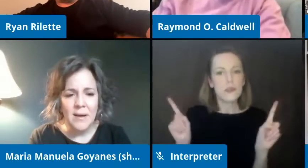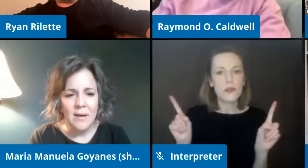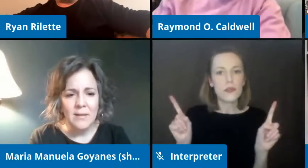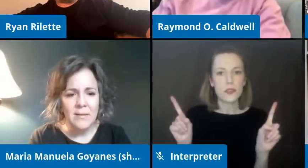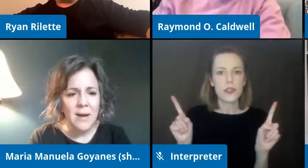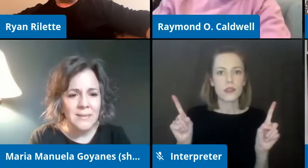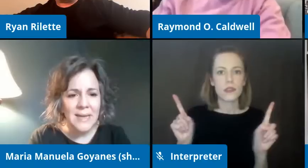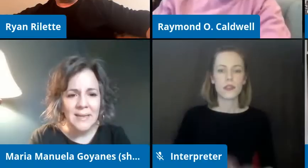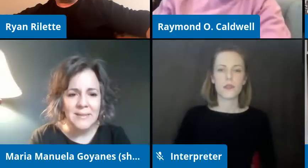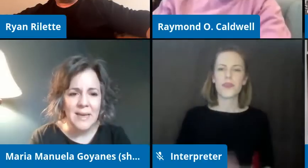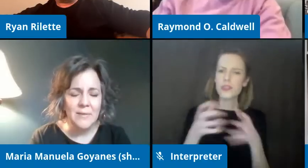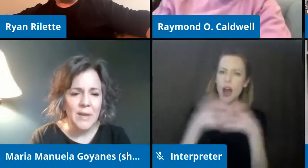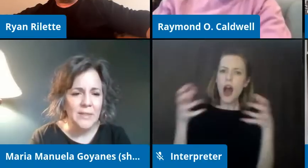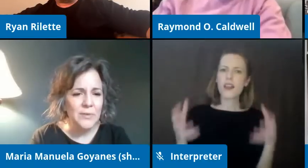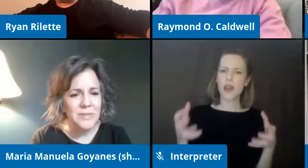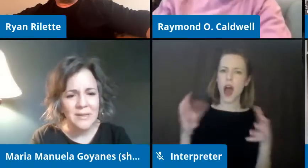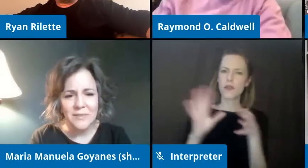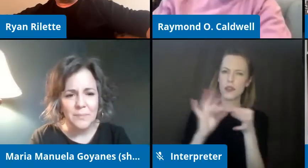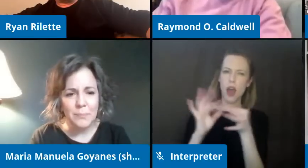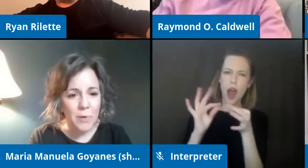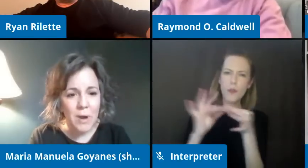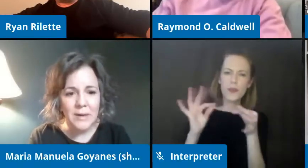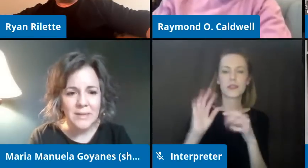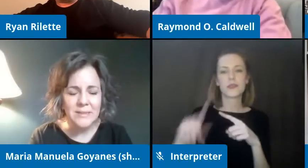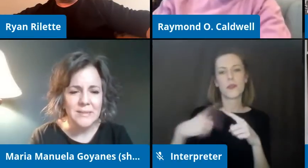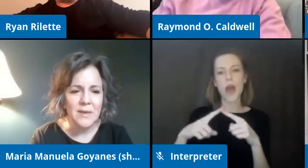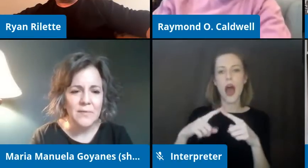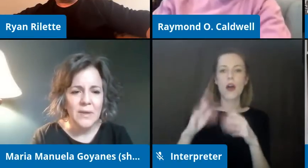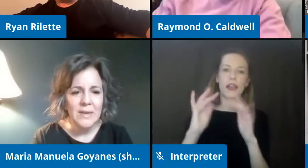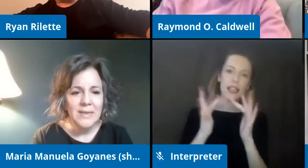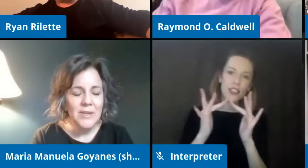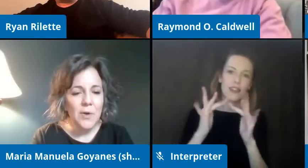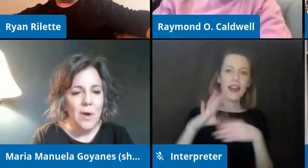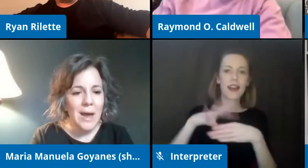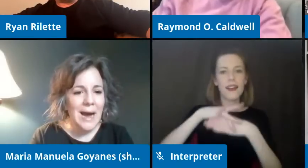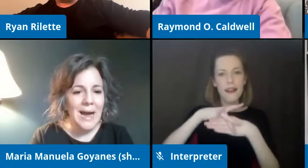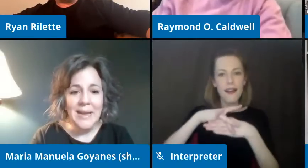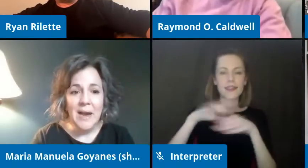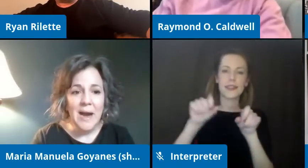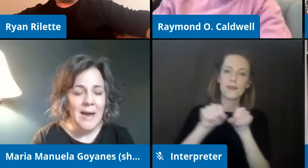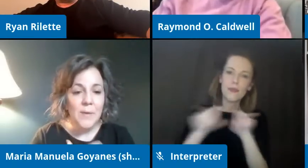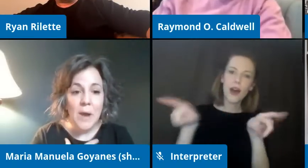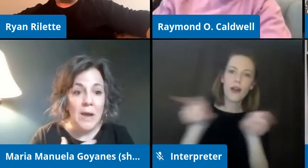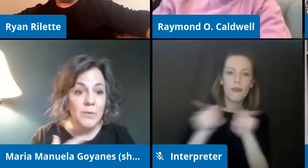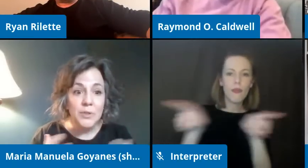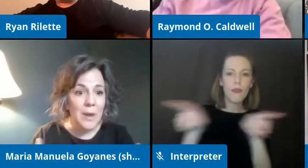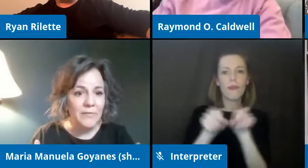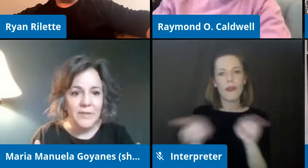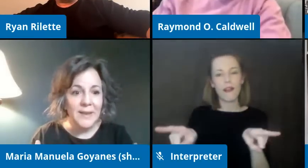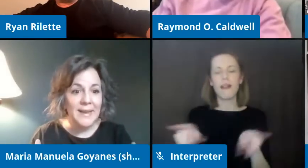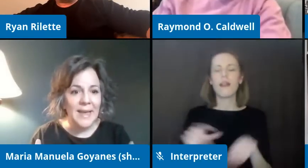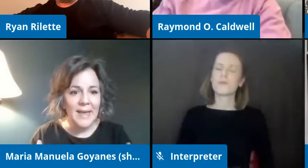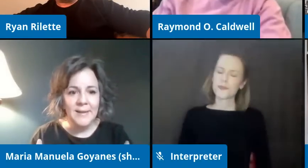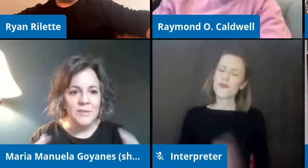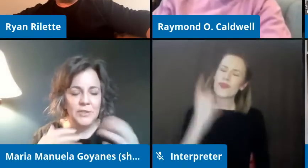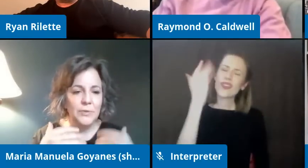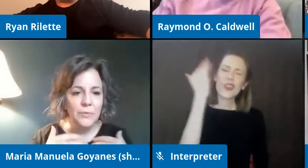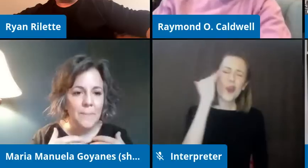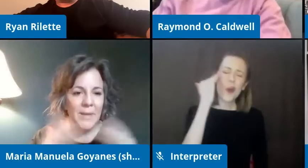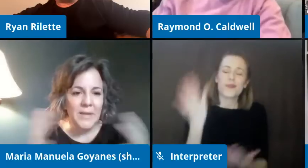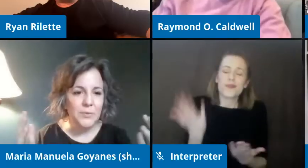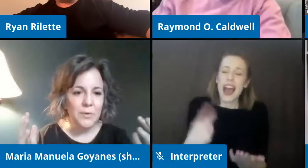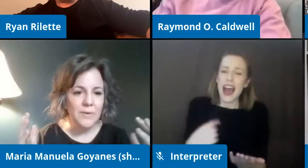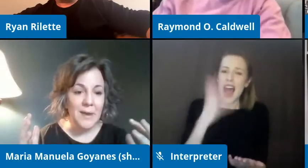online content and those kinds of products and stuff. You know, I will do everything I can